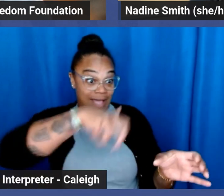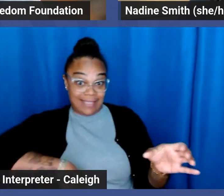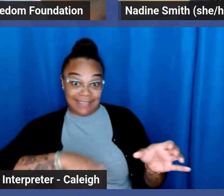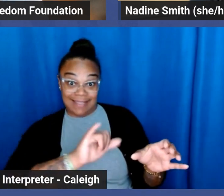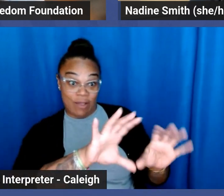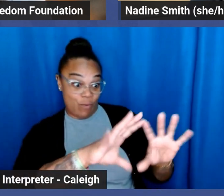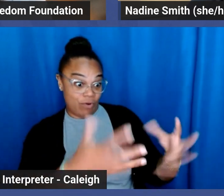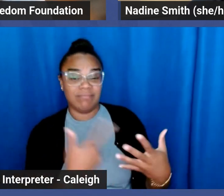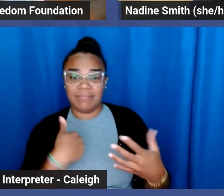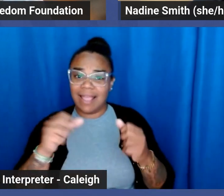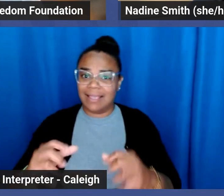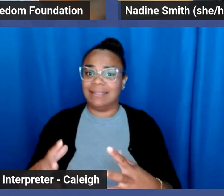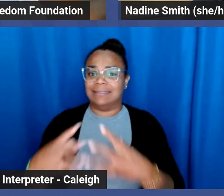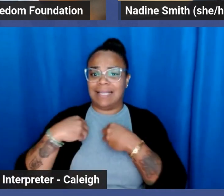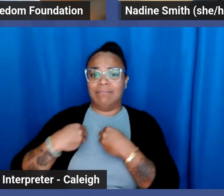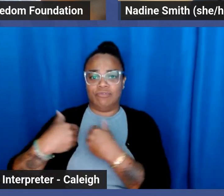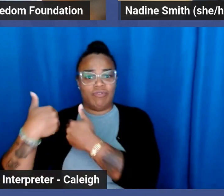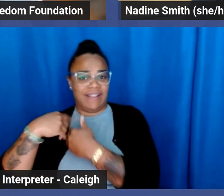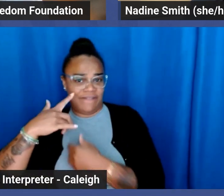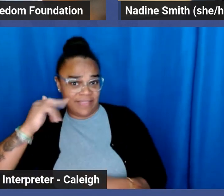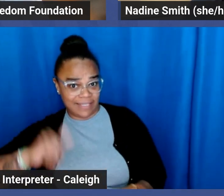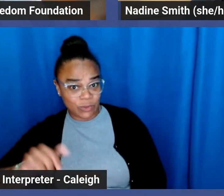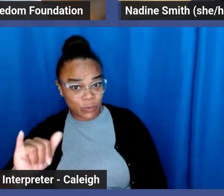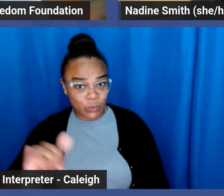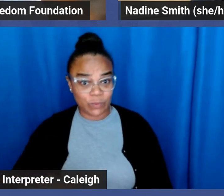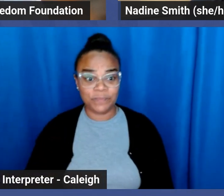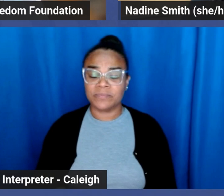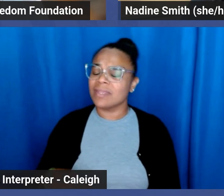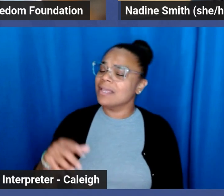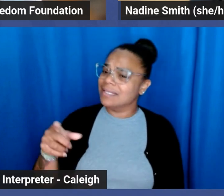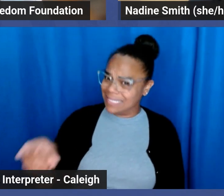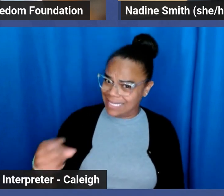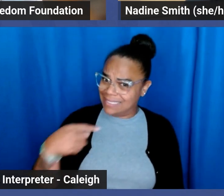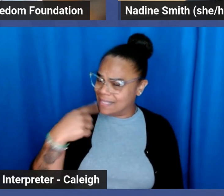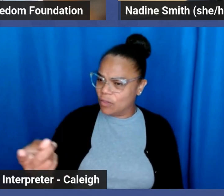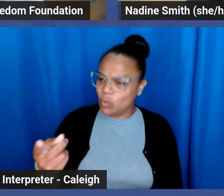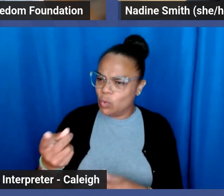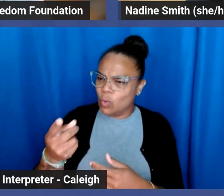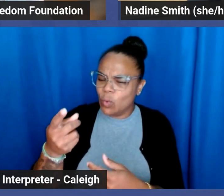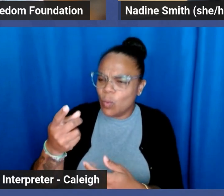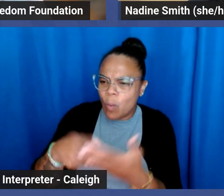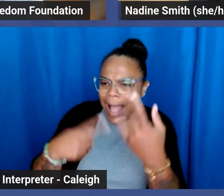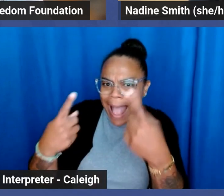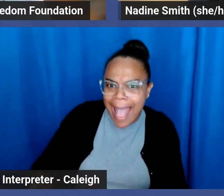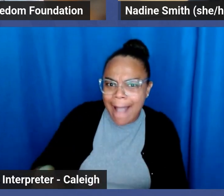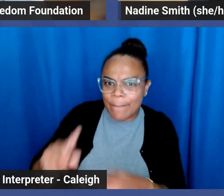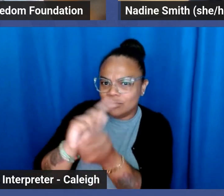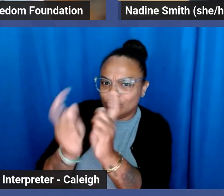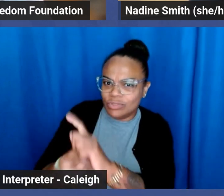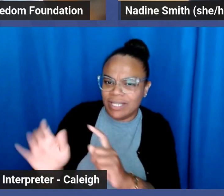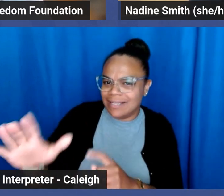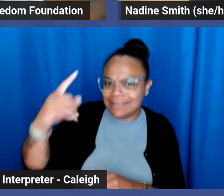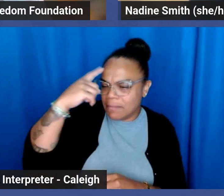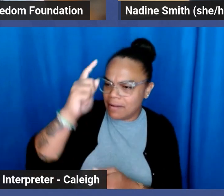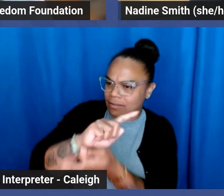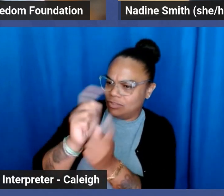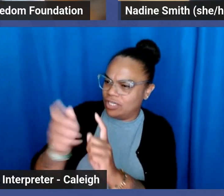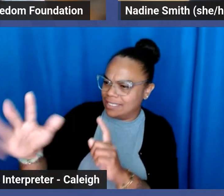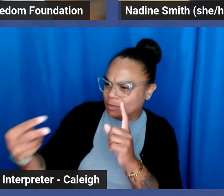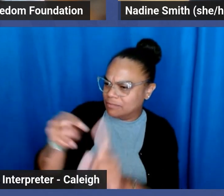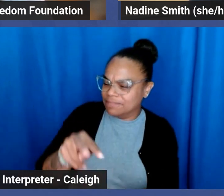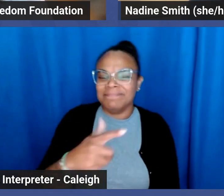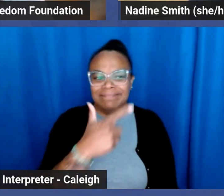with creates, you what the turning point was for him? it's interesting that you say that, because I think that